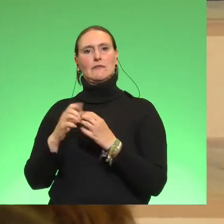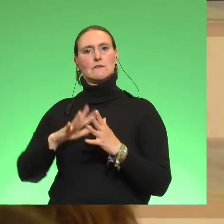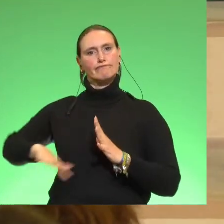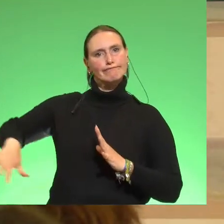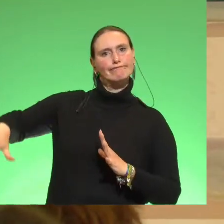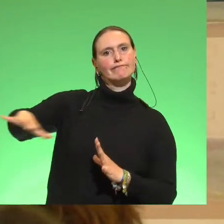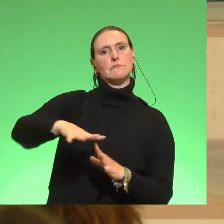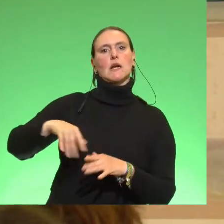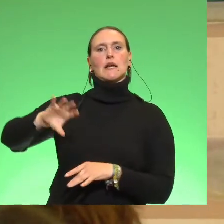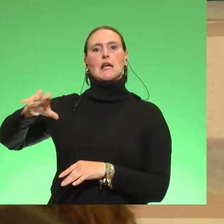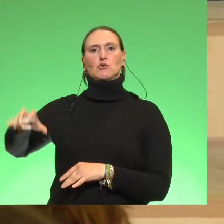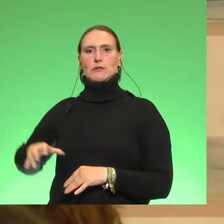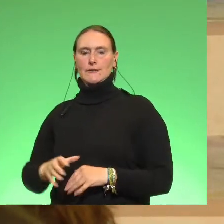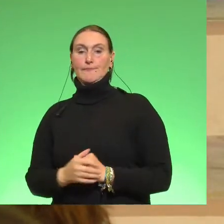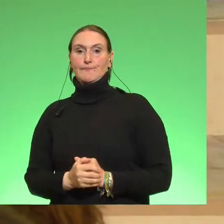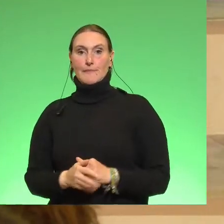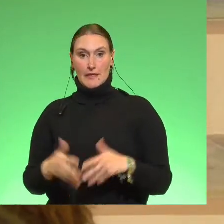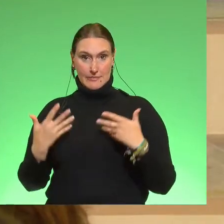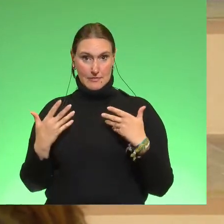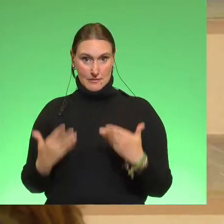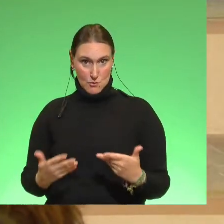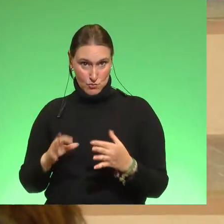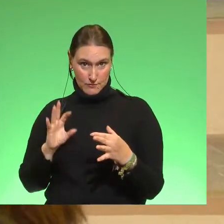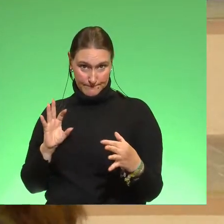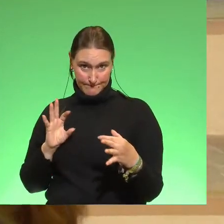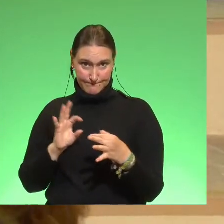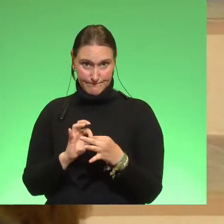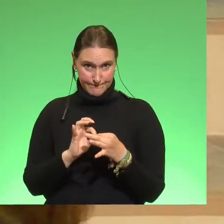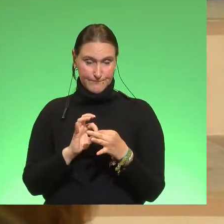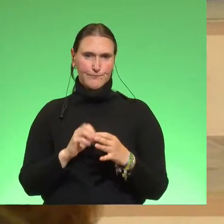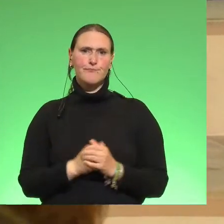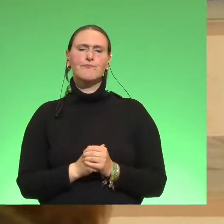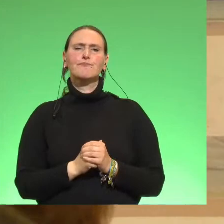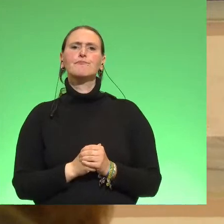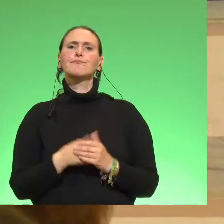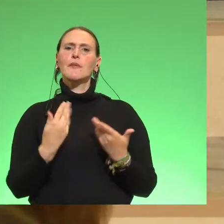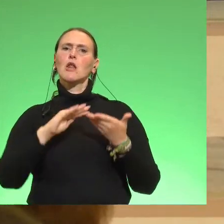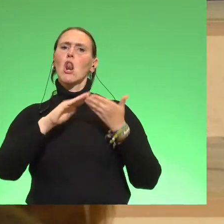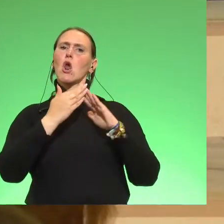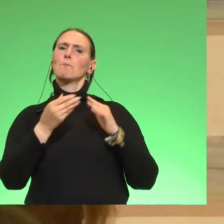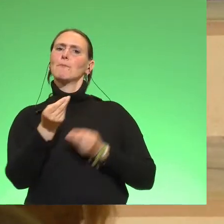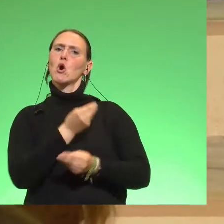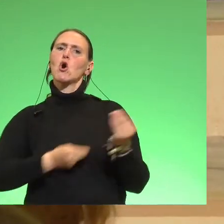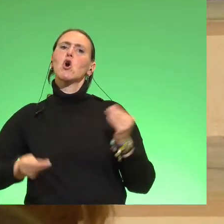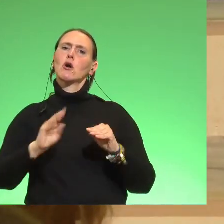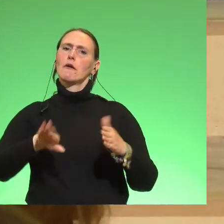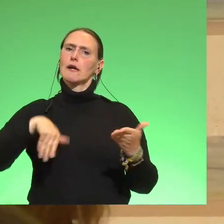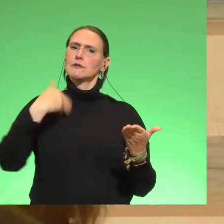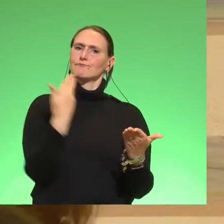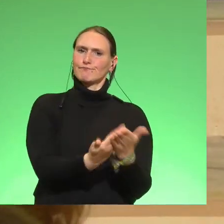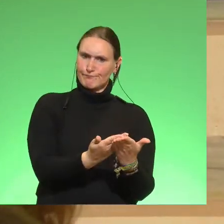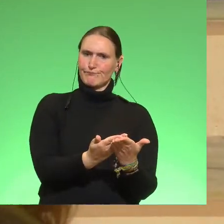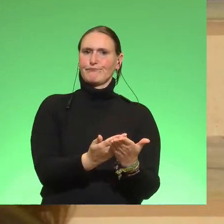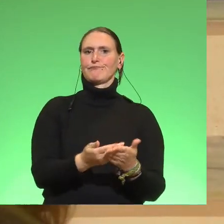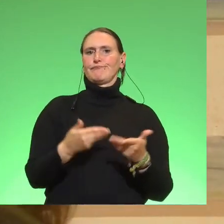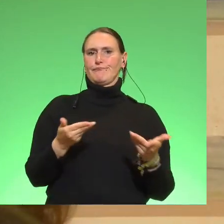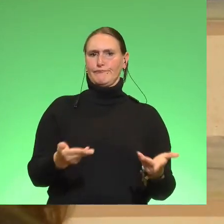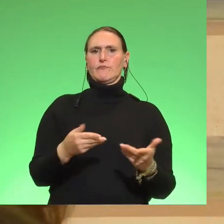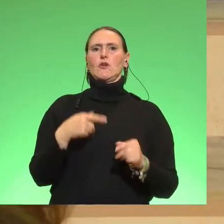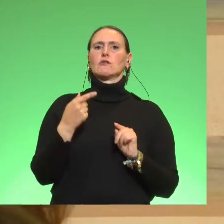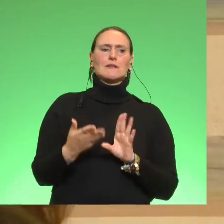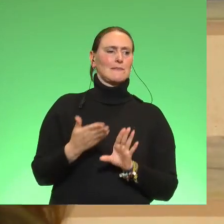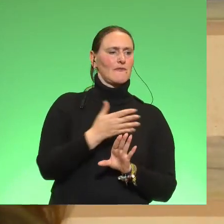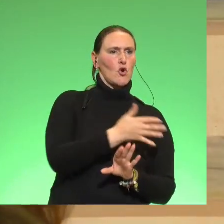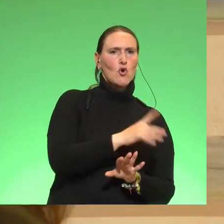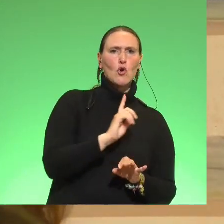We come to now. The Lumbung proposal left that era of playing fool to catch